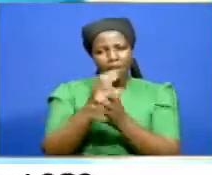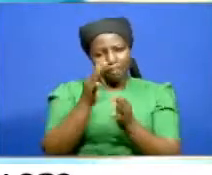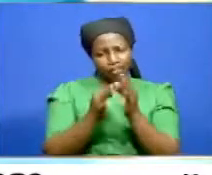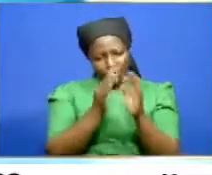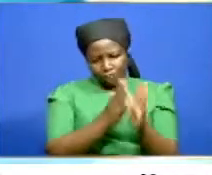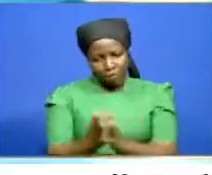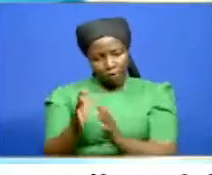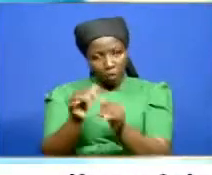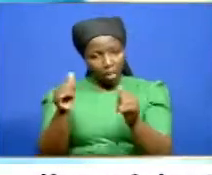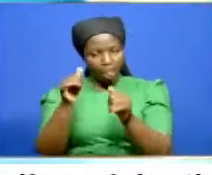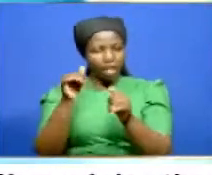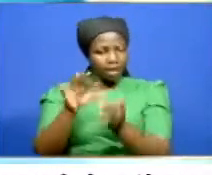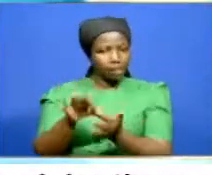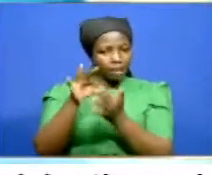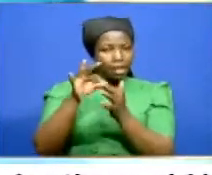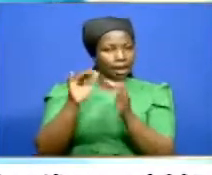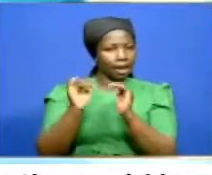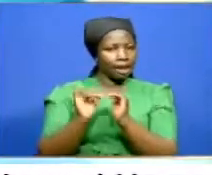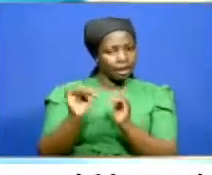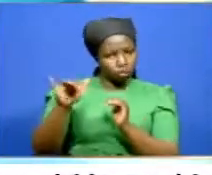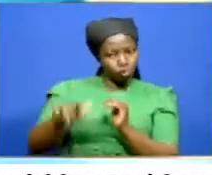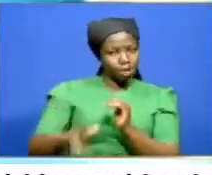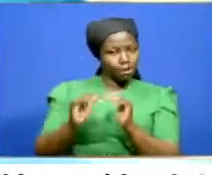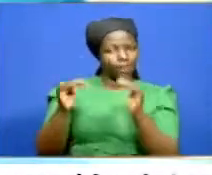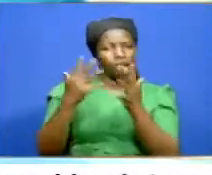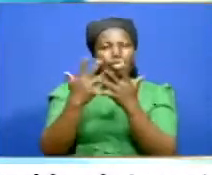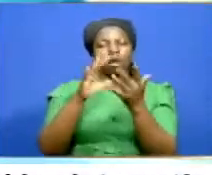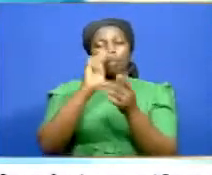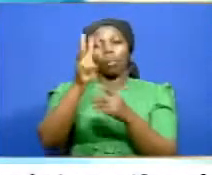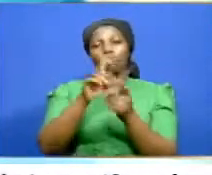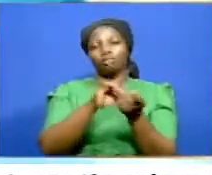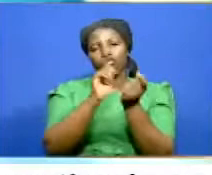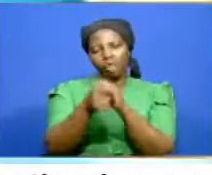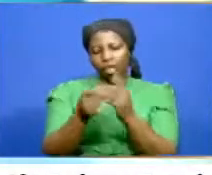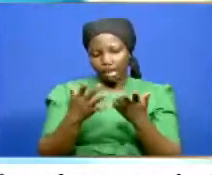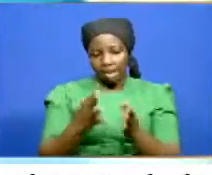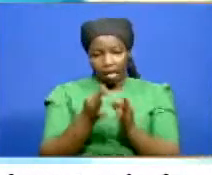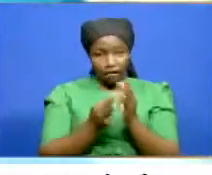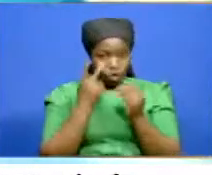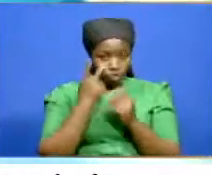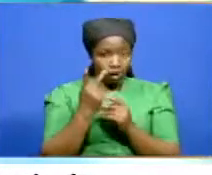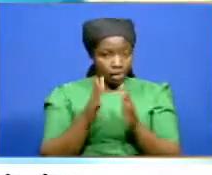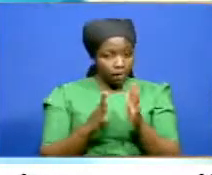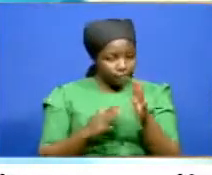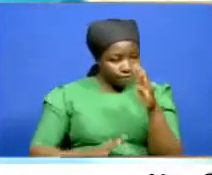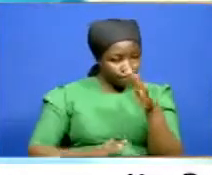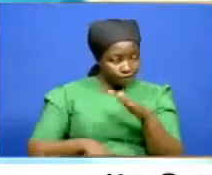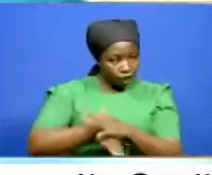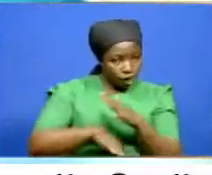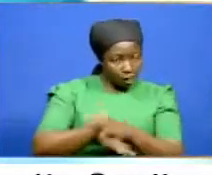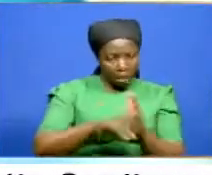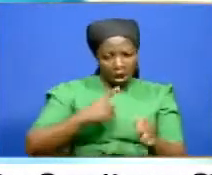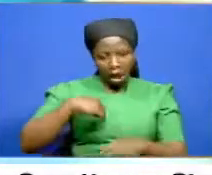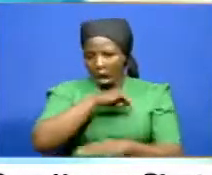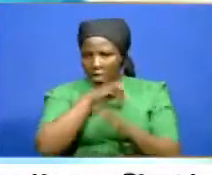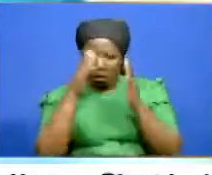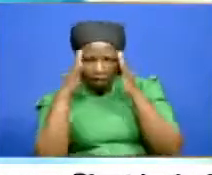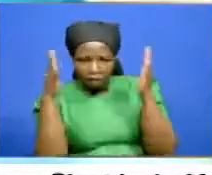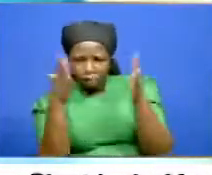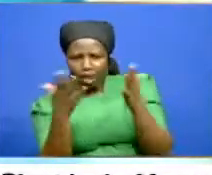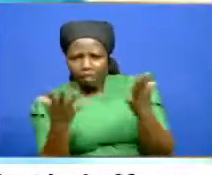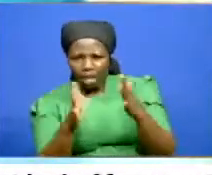grassroots, things will definitely change. Currently, if you look at football, I think we are more focused on the top. And I think we should